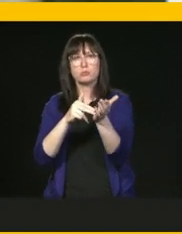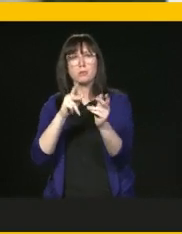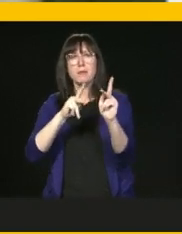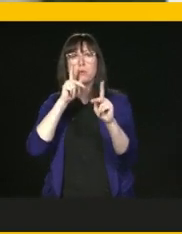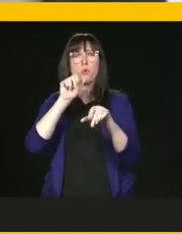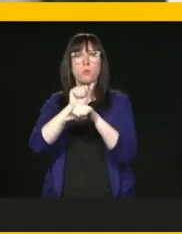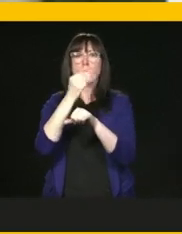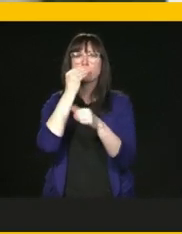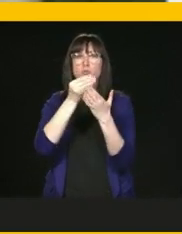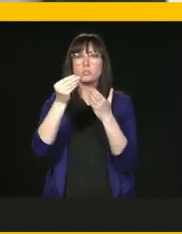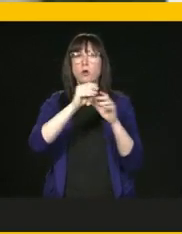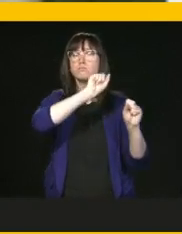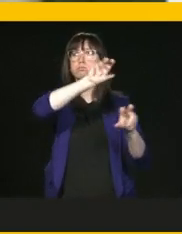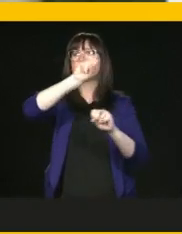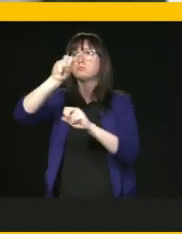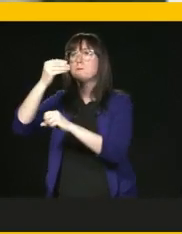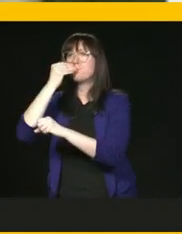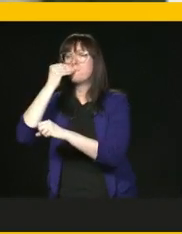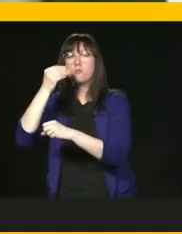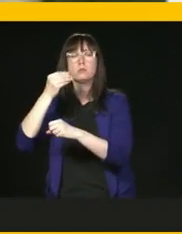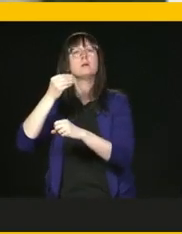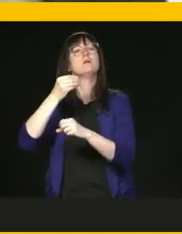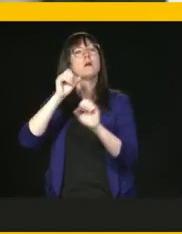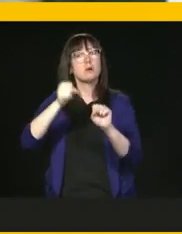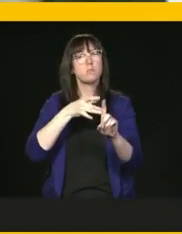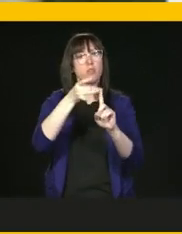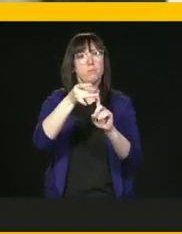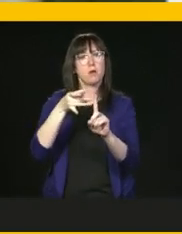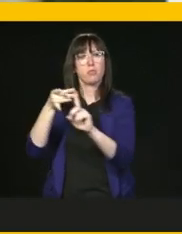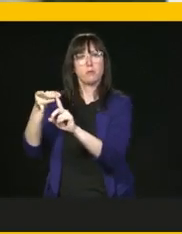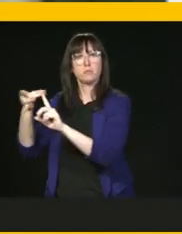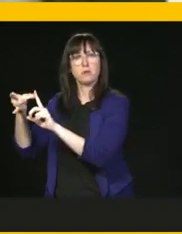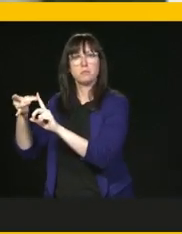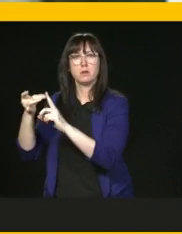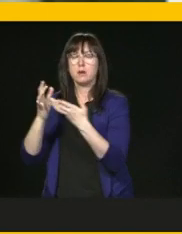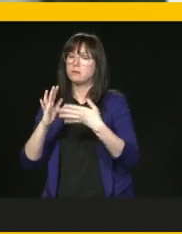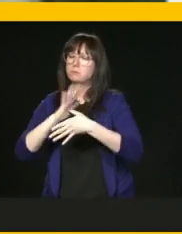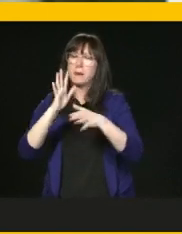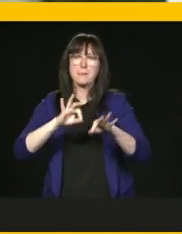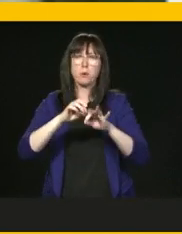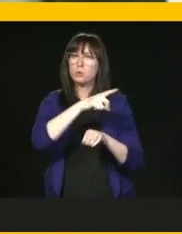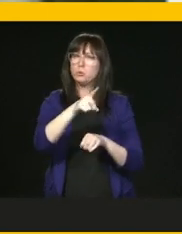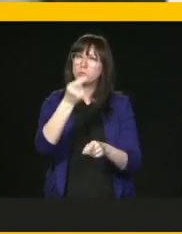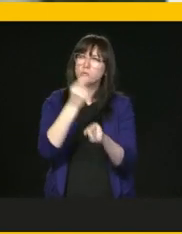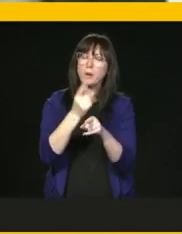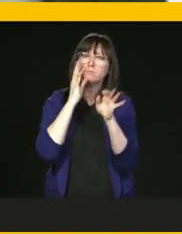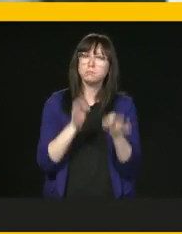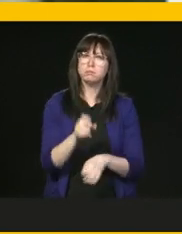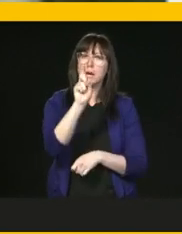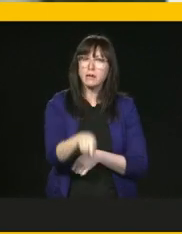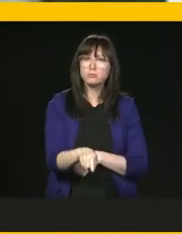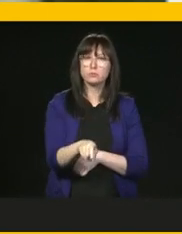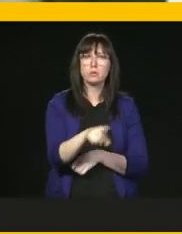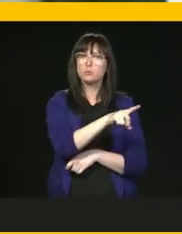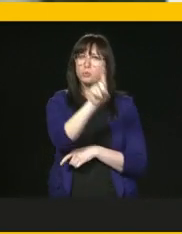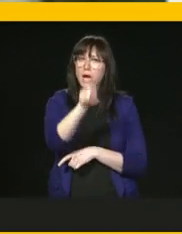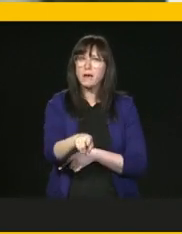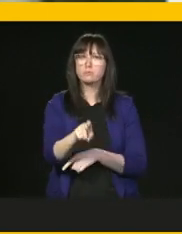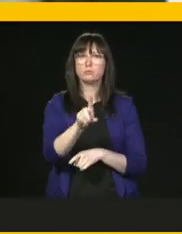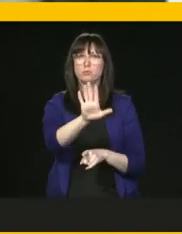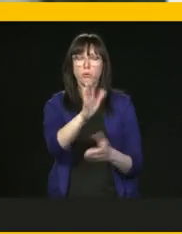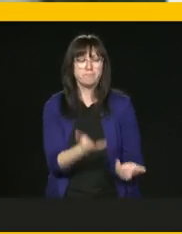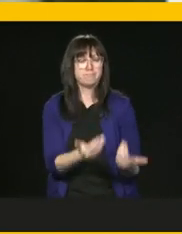stocking shelves at a grocery store. They need you to make the right choices. They need you to do your